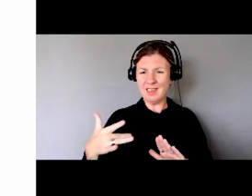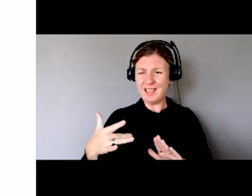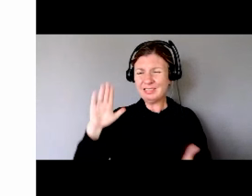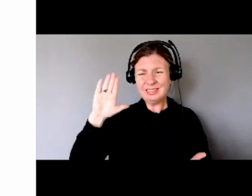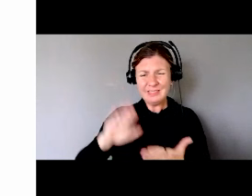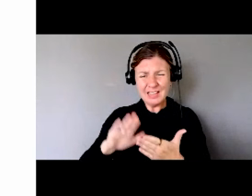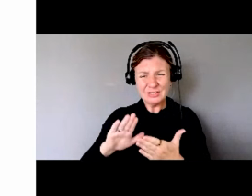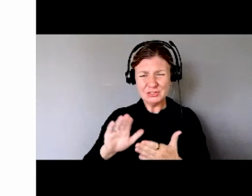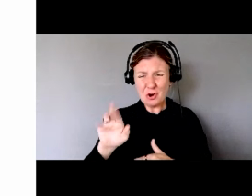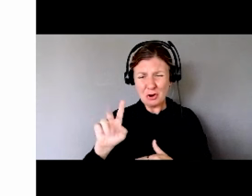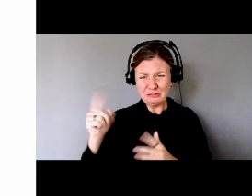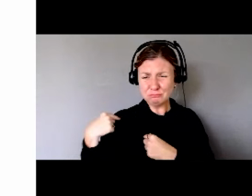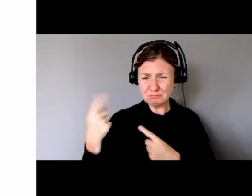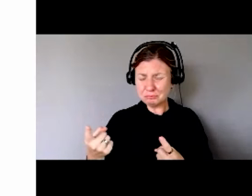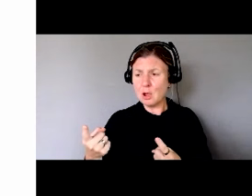art.